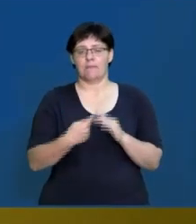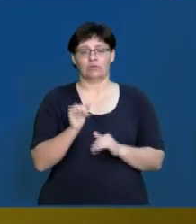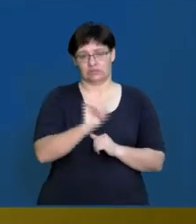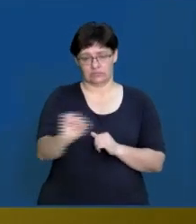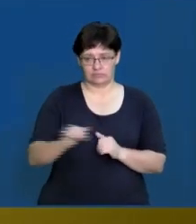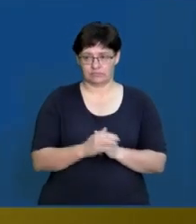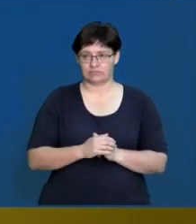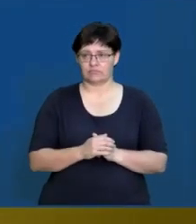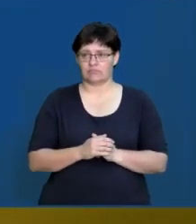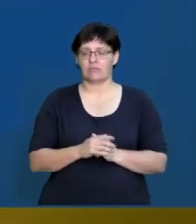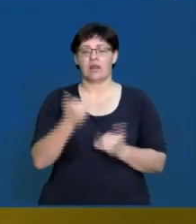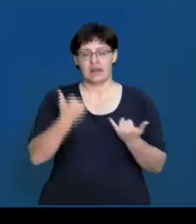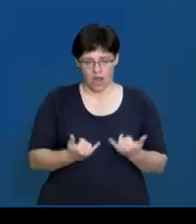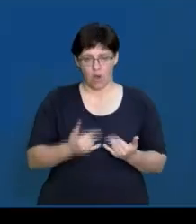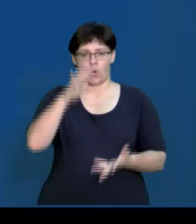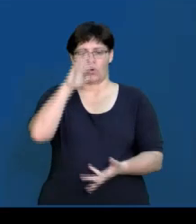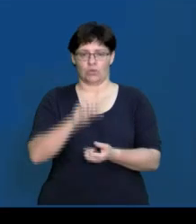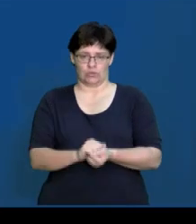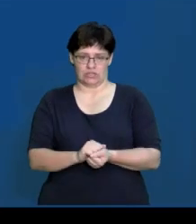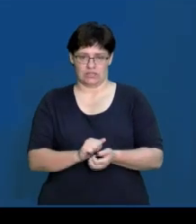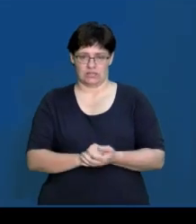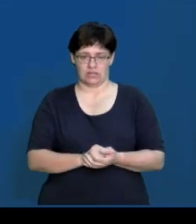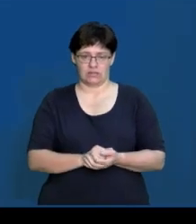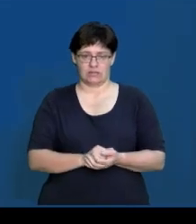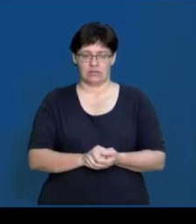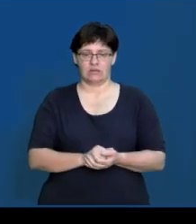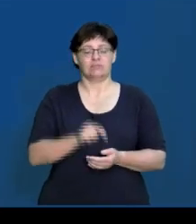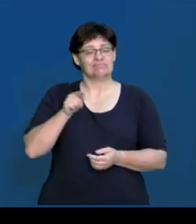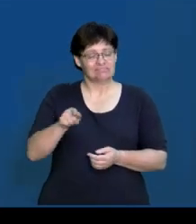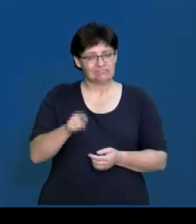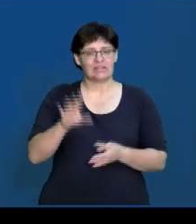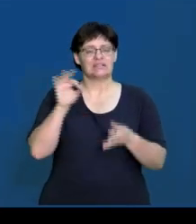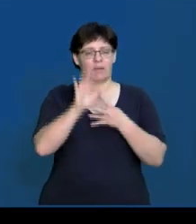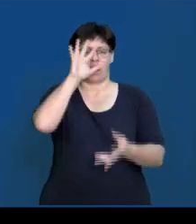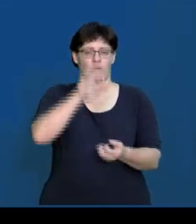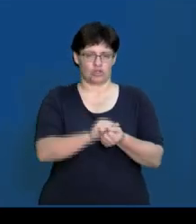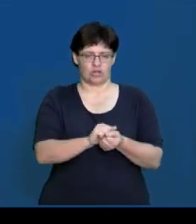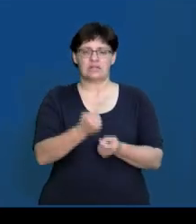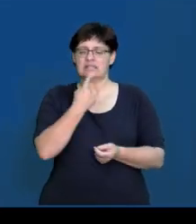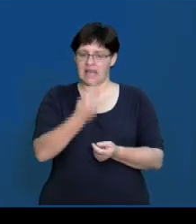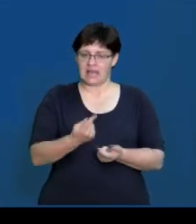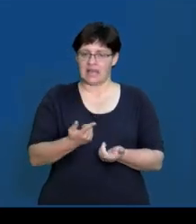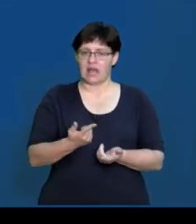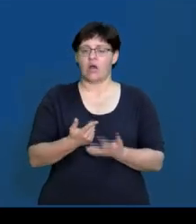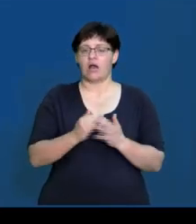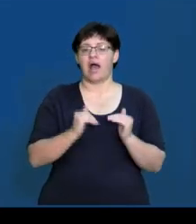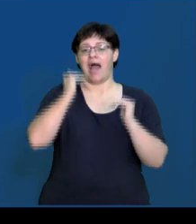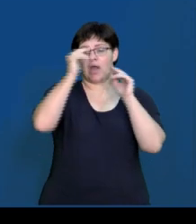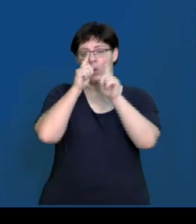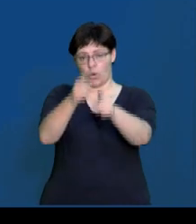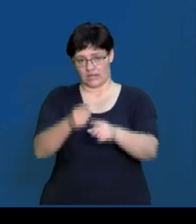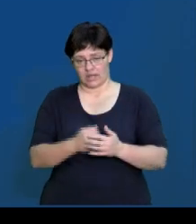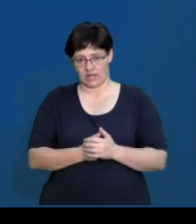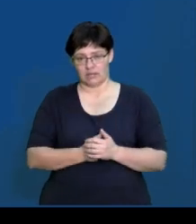been happening around you. Now we move on to the conclusion, right? This is typically a conclusion. I say it